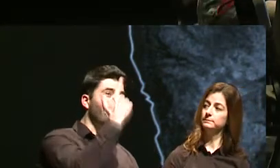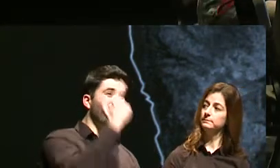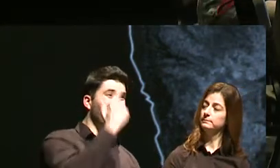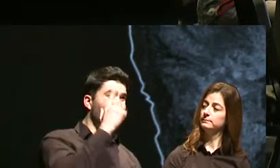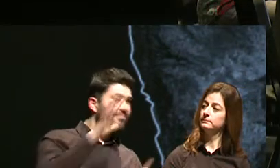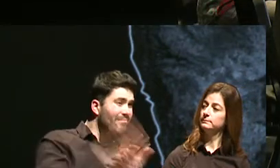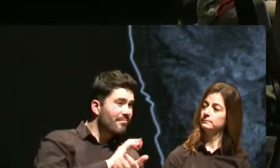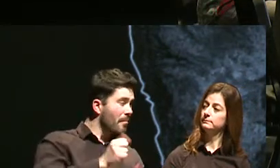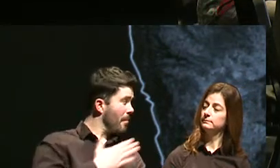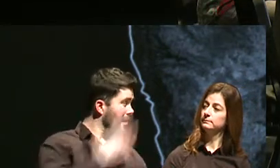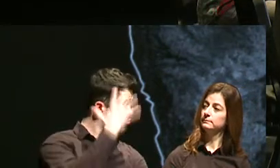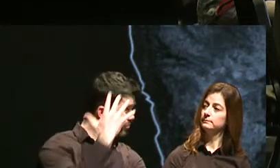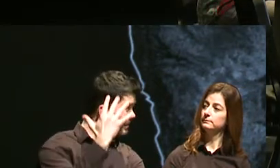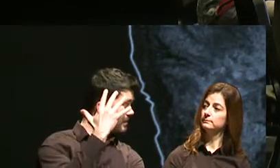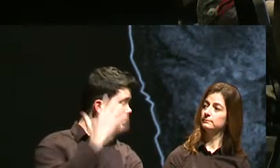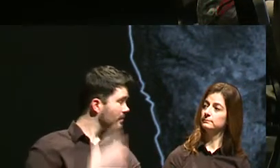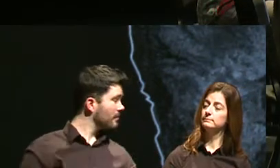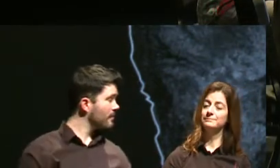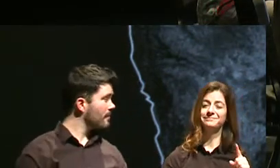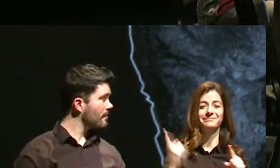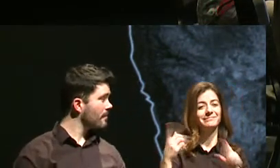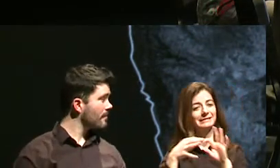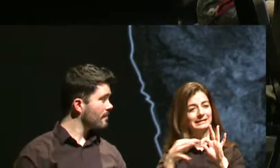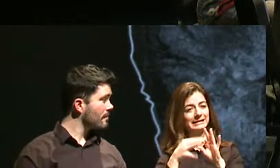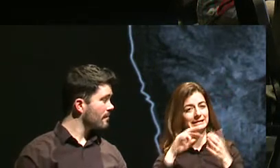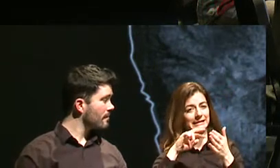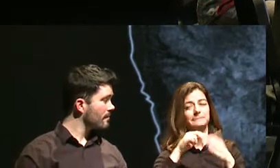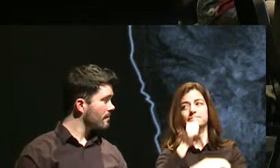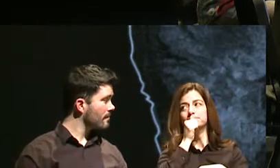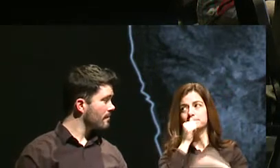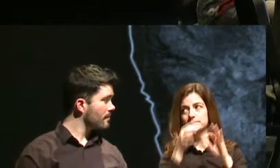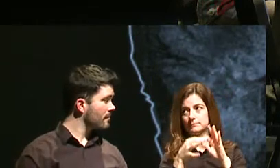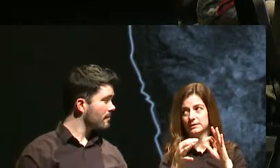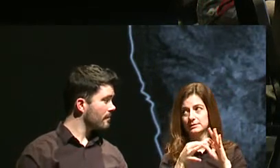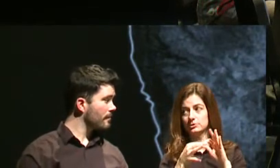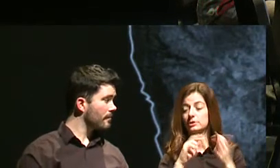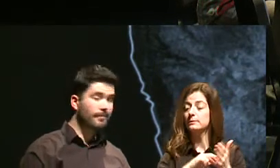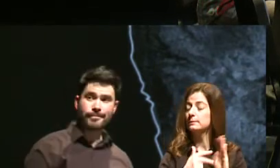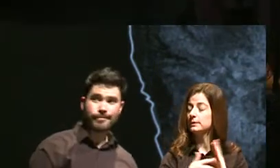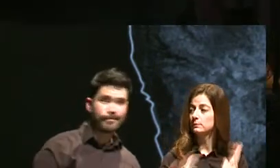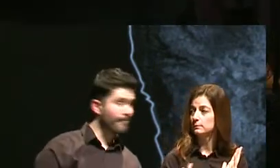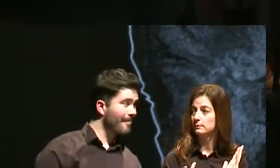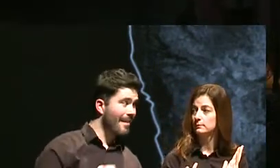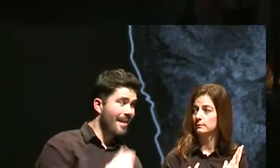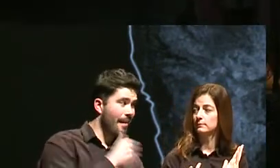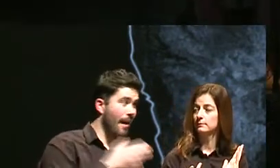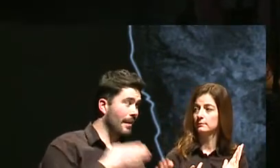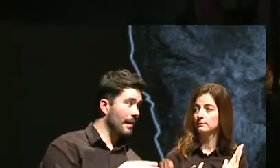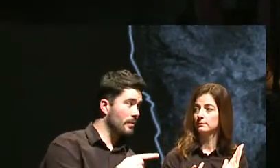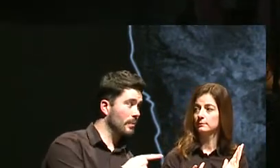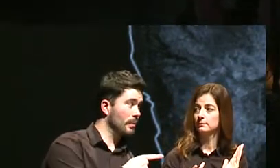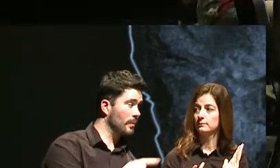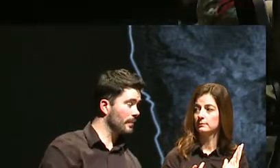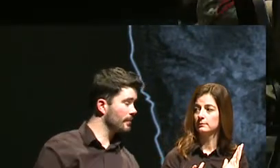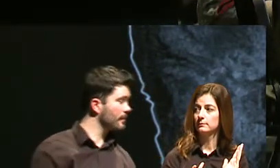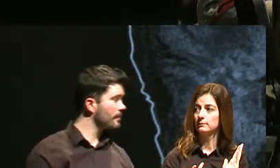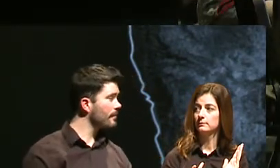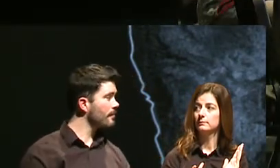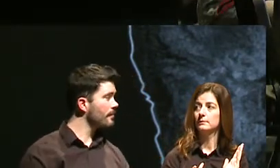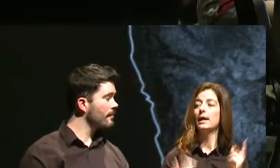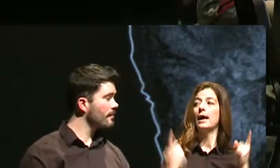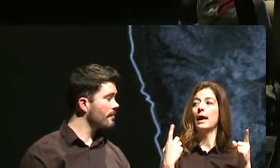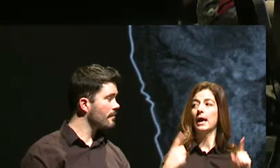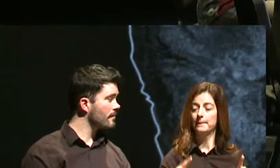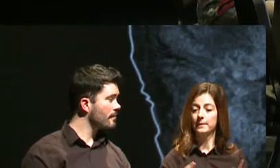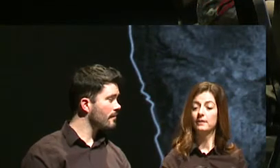hurting my mango tree." He's speaking in code. What he means is, "We will not turn against you." Eventually,